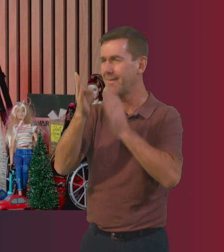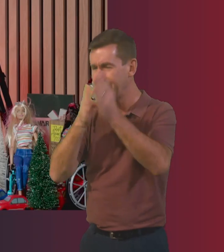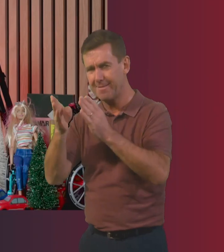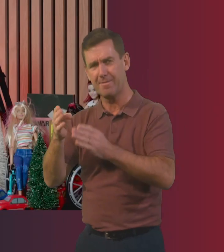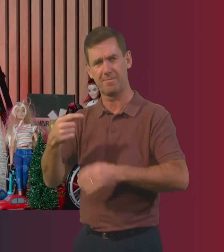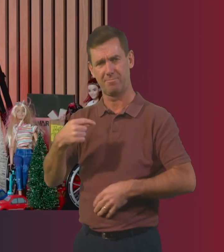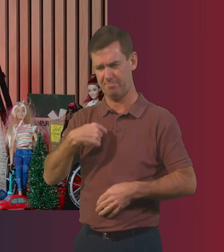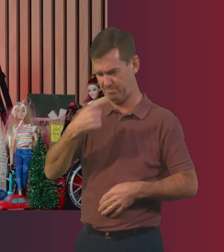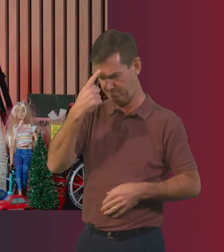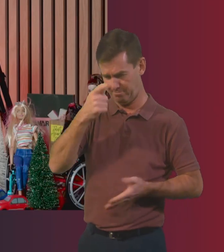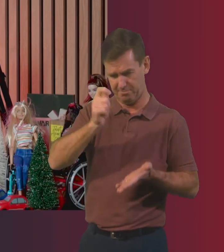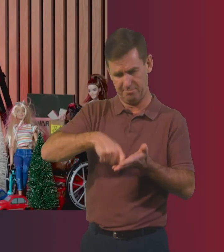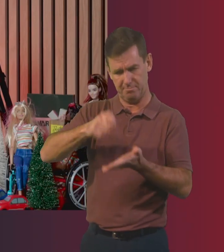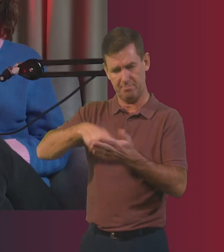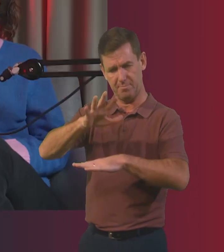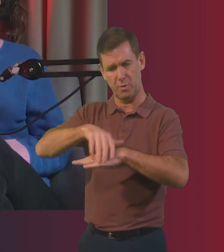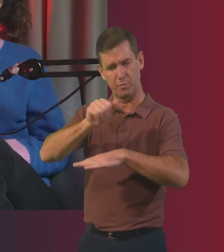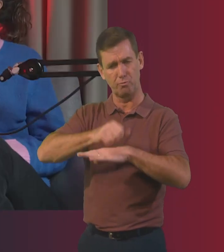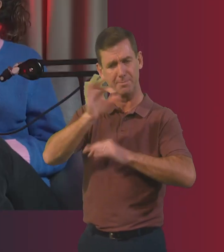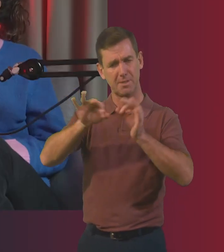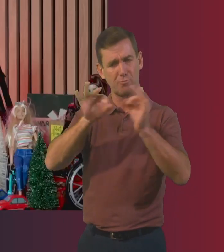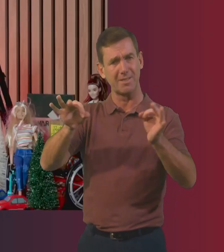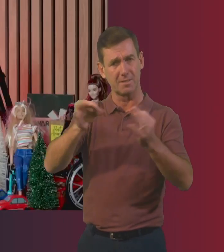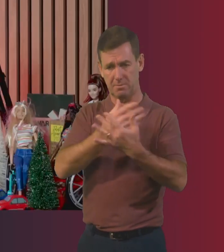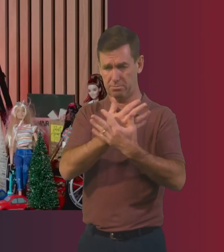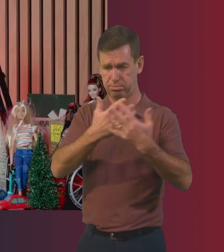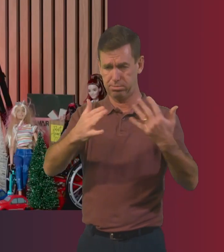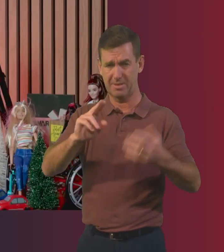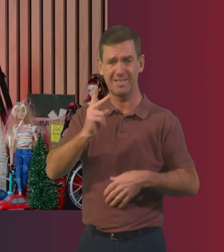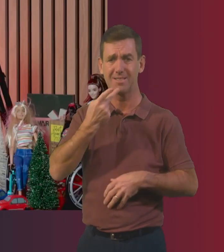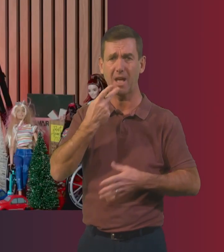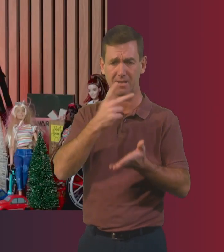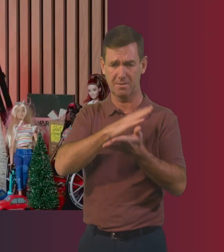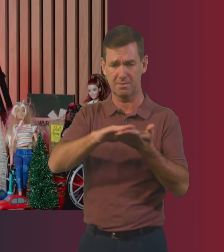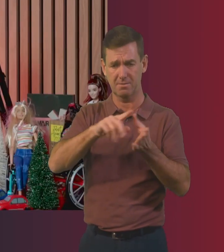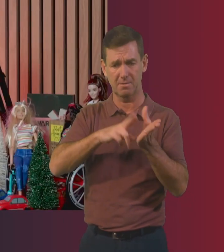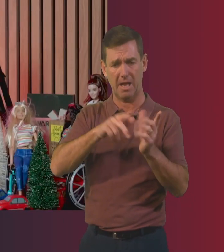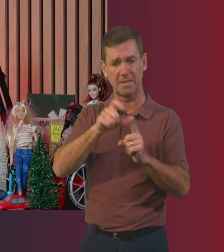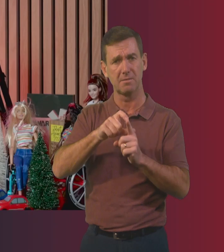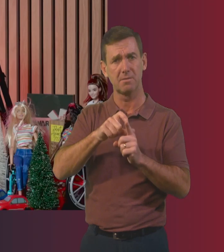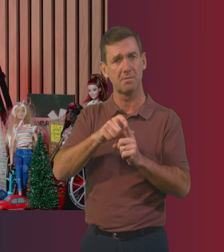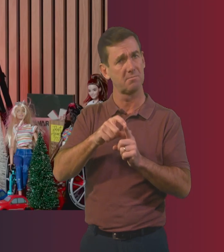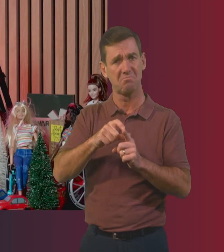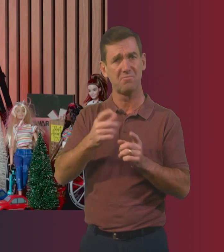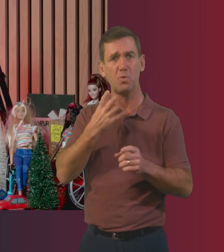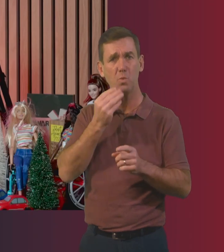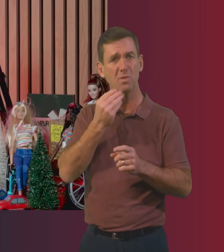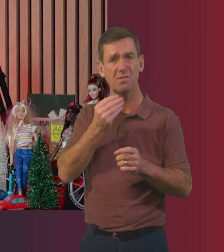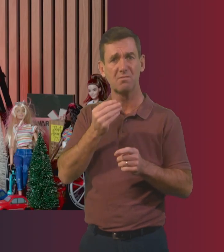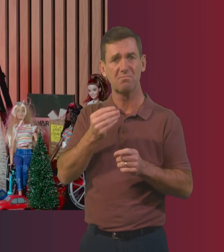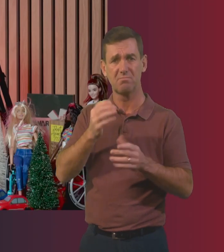bought most of my Christmas presents secondhand. Yeah, either from charity shops or on other